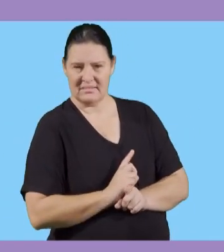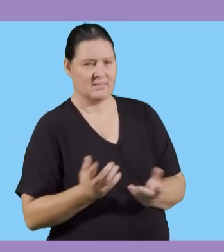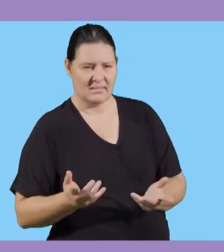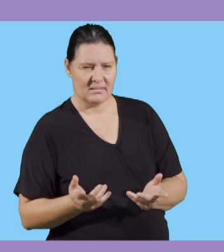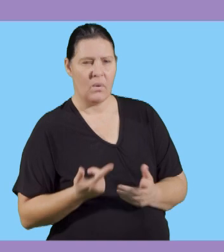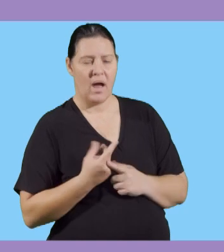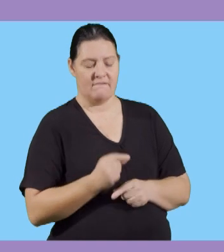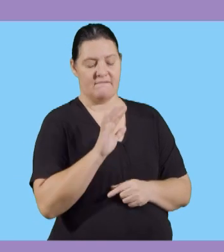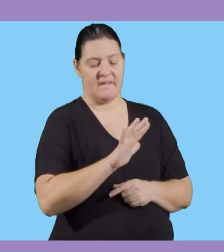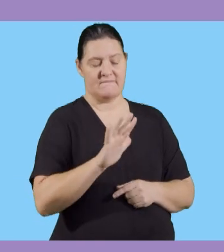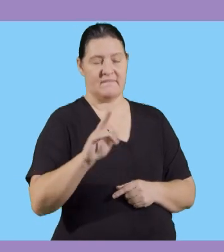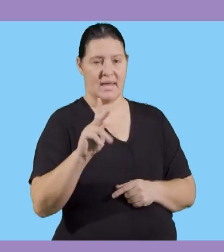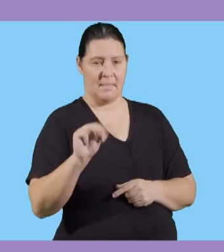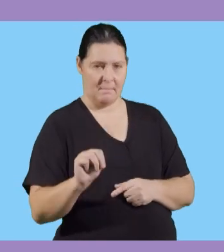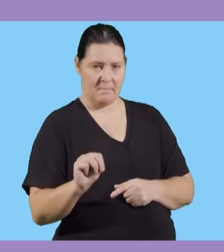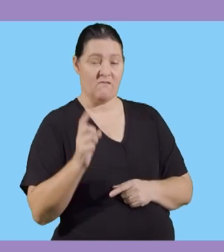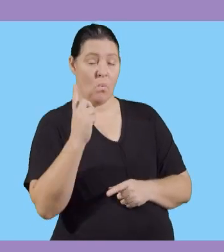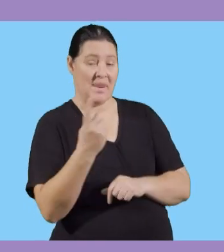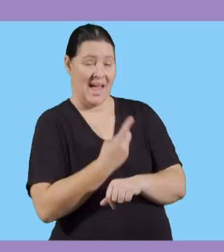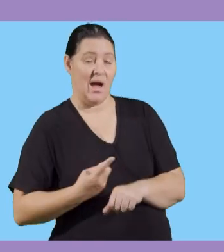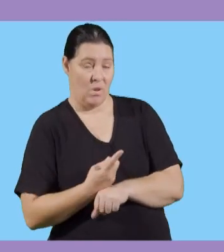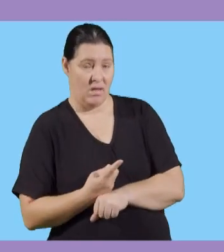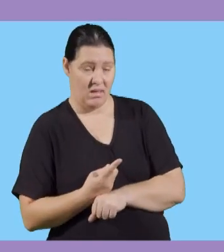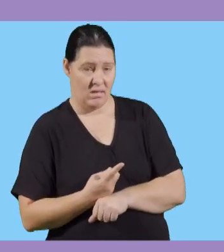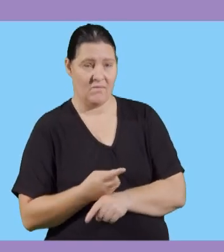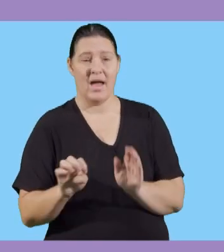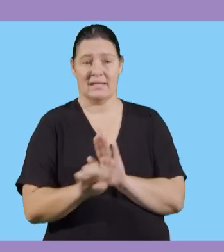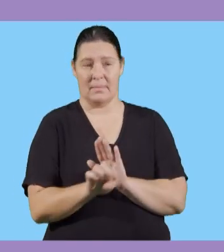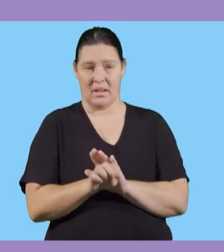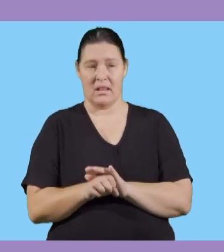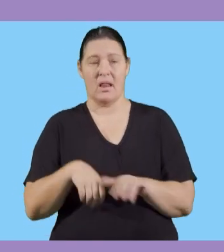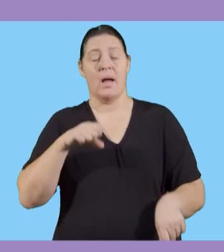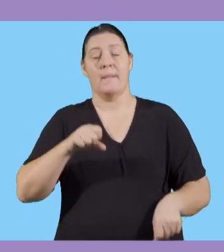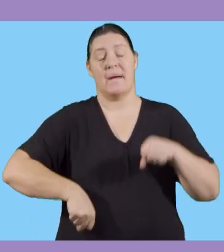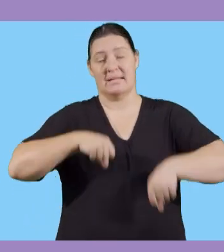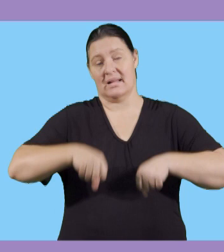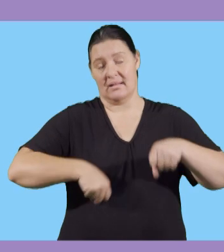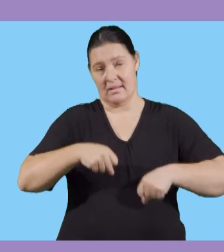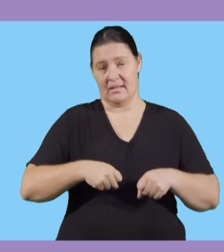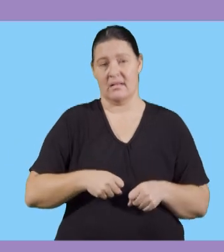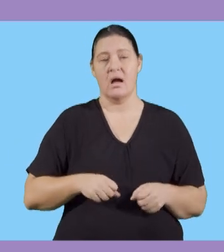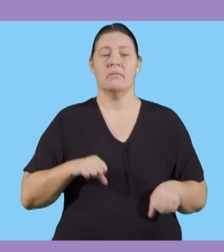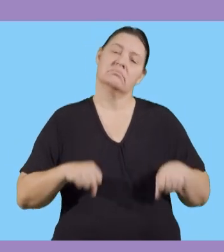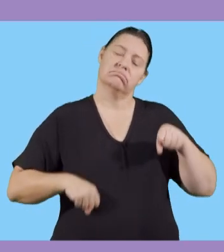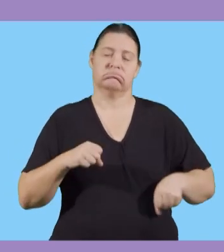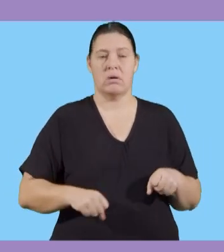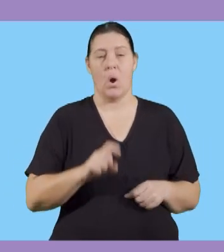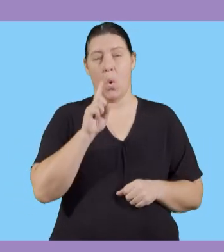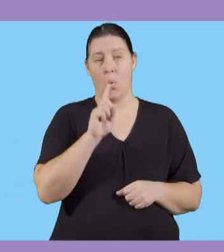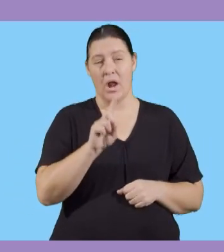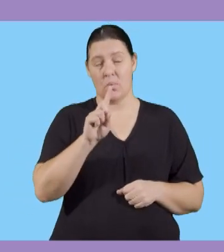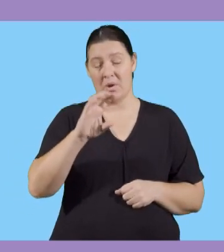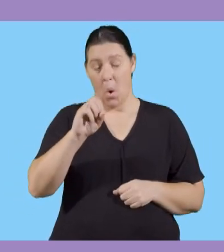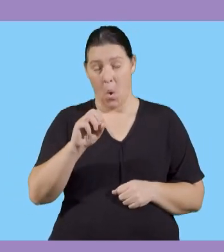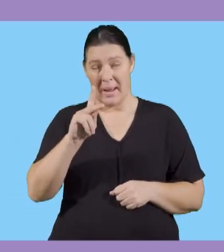have 55 kilometers per hour. An example, a bicycle travels for 110 kilometers for